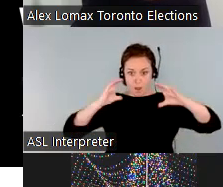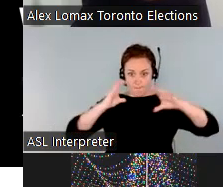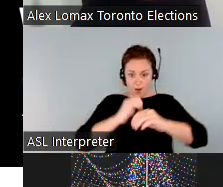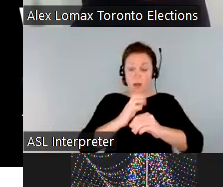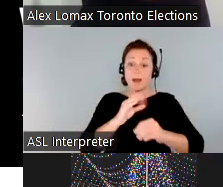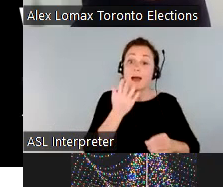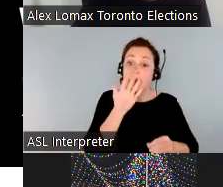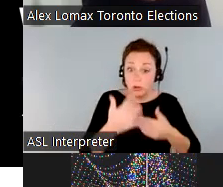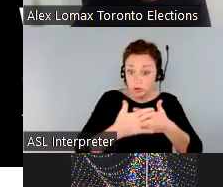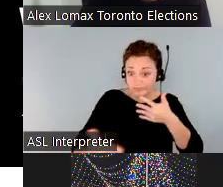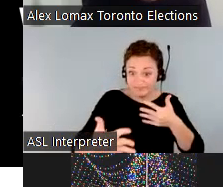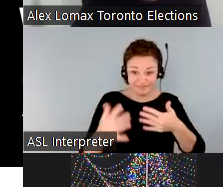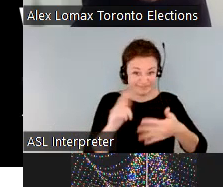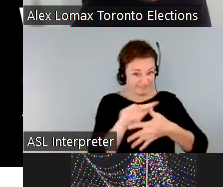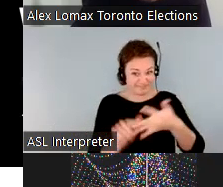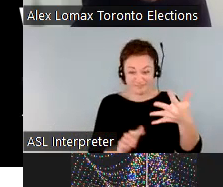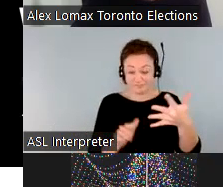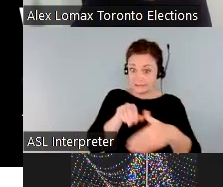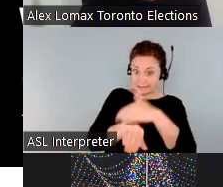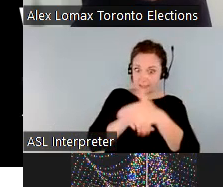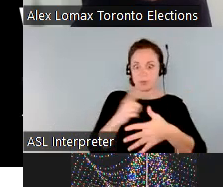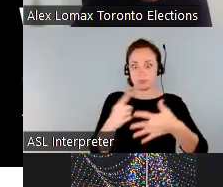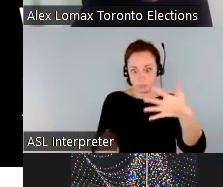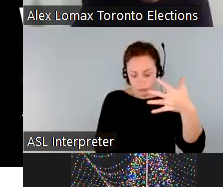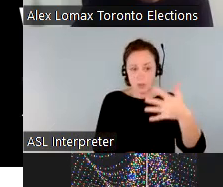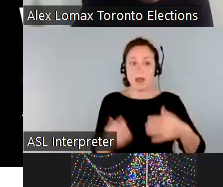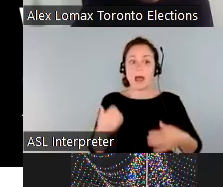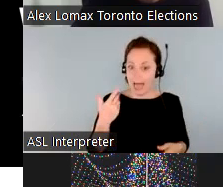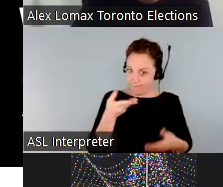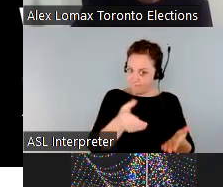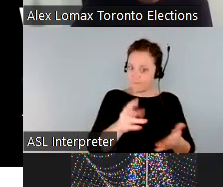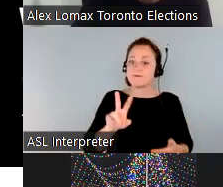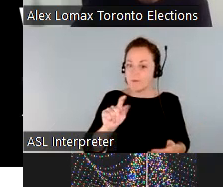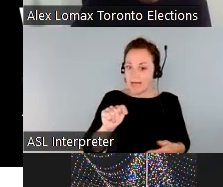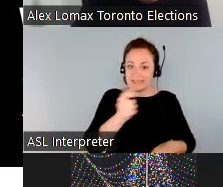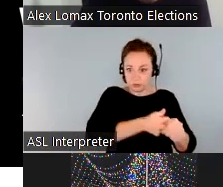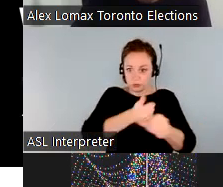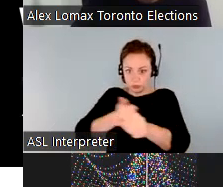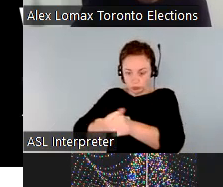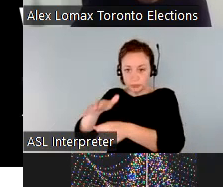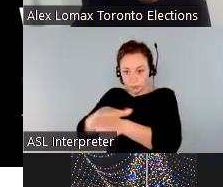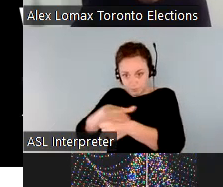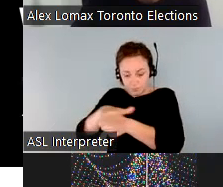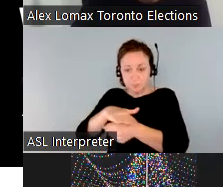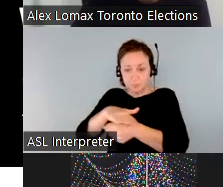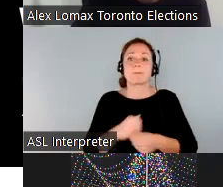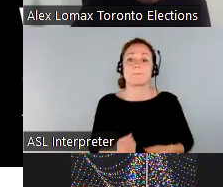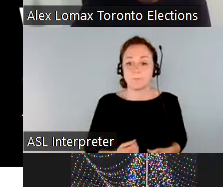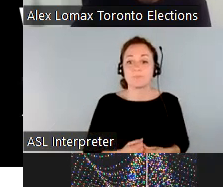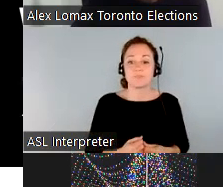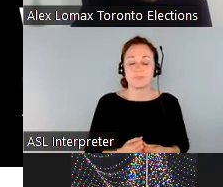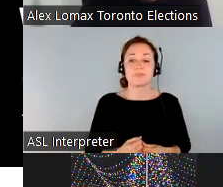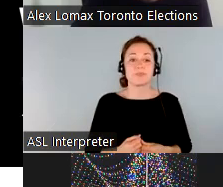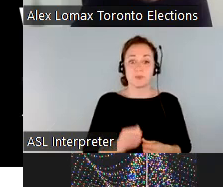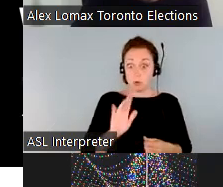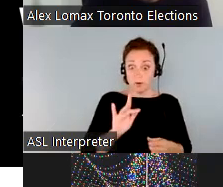be a VAT at each of the 50 advanced vote locations. On election day, there will be a VAT located in 2 voting places in each of the 25